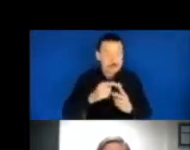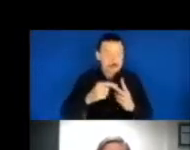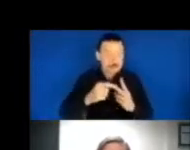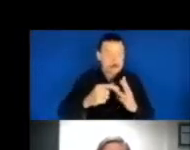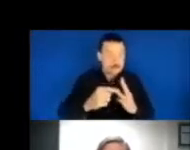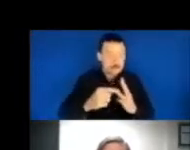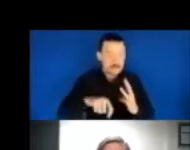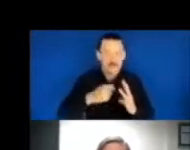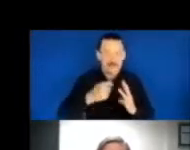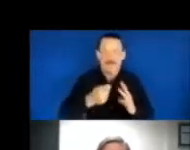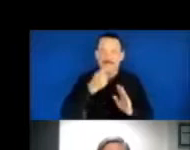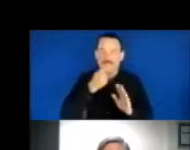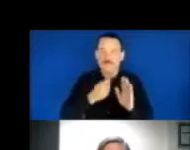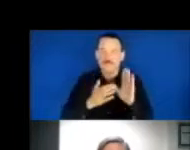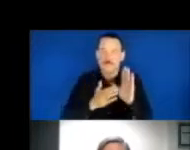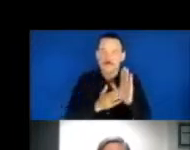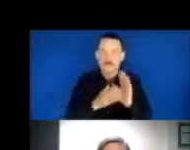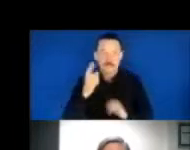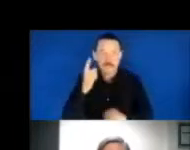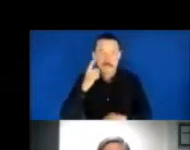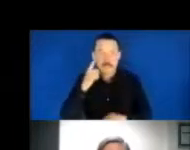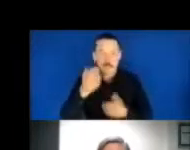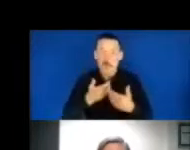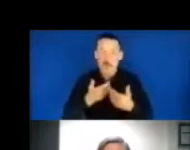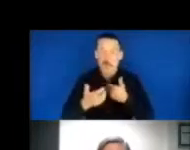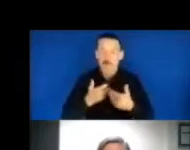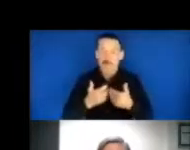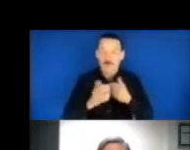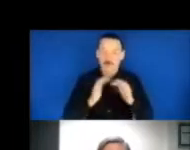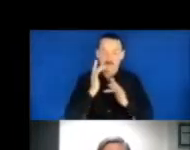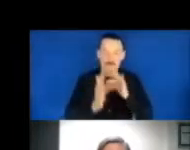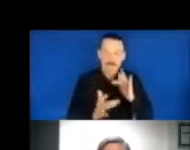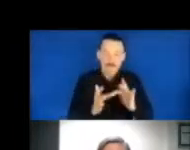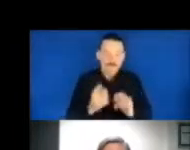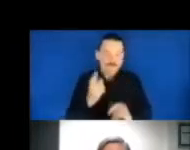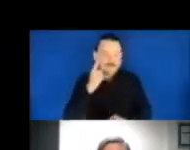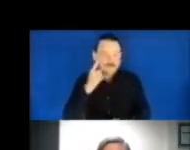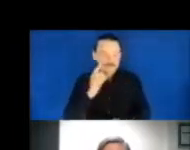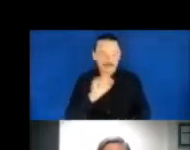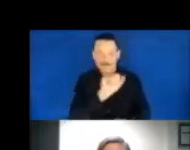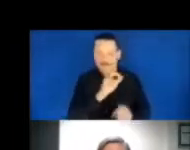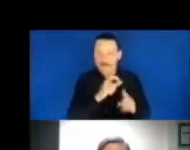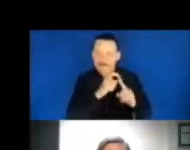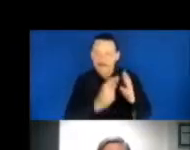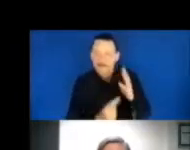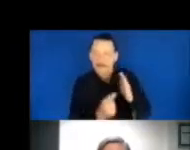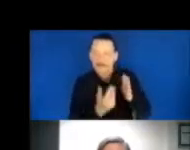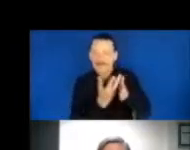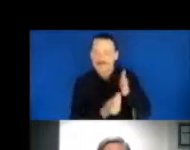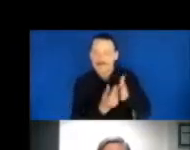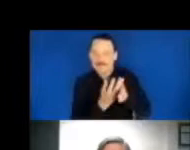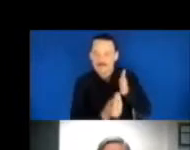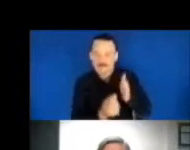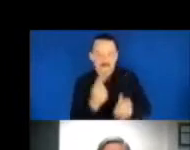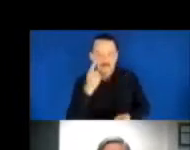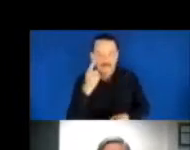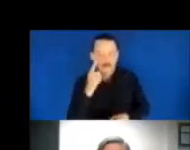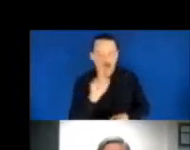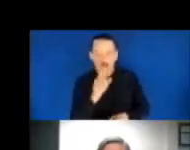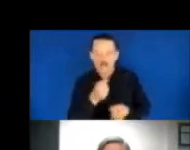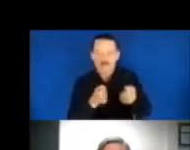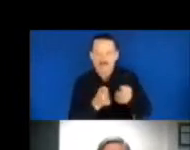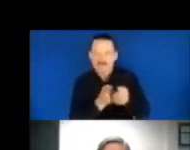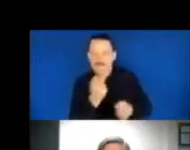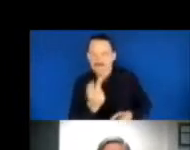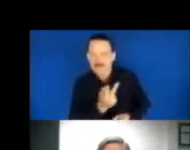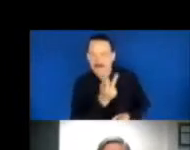can find their disability resources and have a look about what their processes are. Make a list of the supports that you think